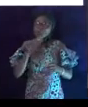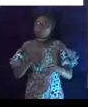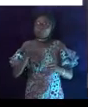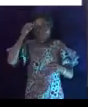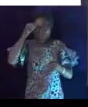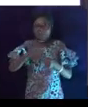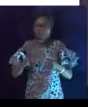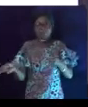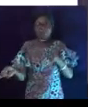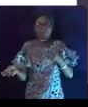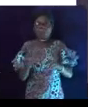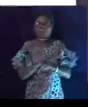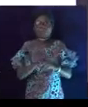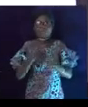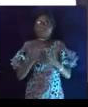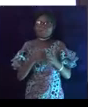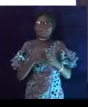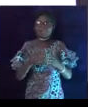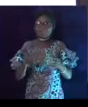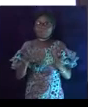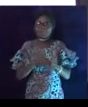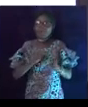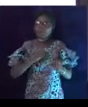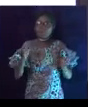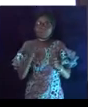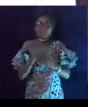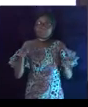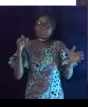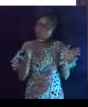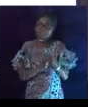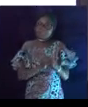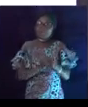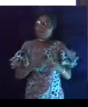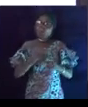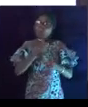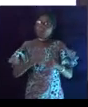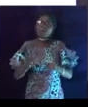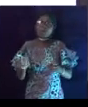So in this lesson, when you want to change Fahrenheit to Celsius,